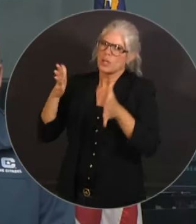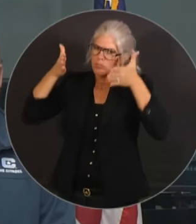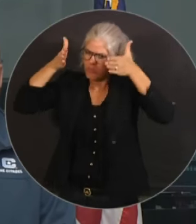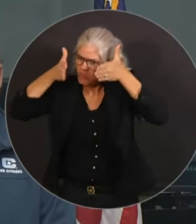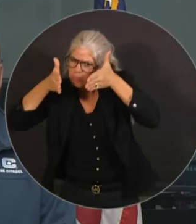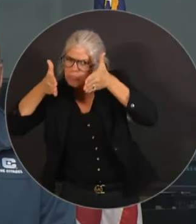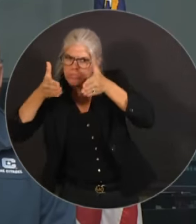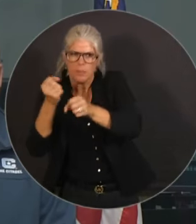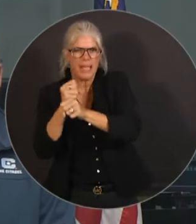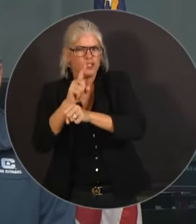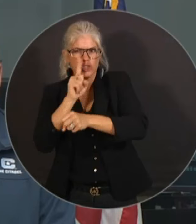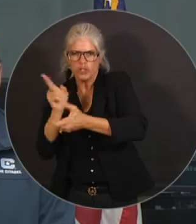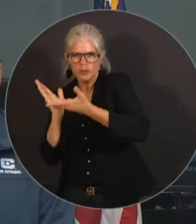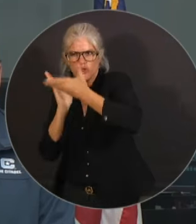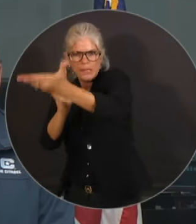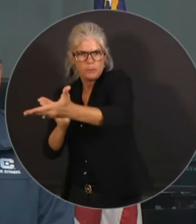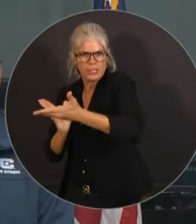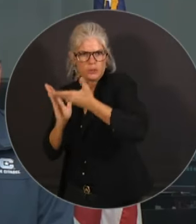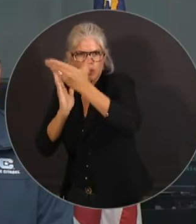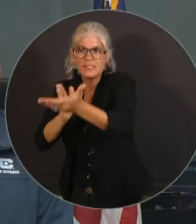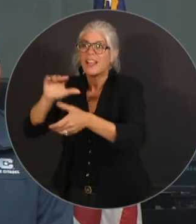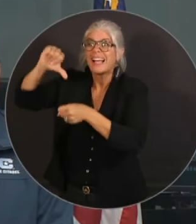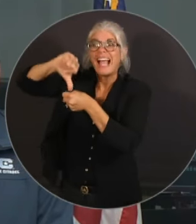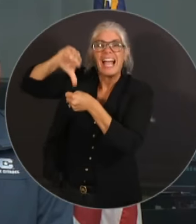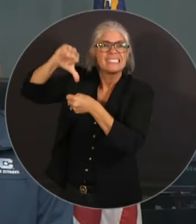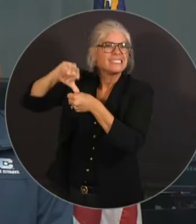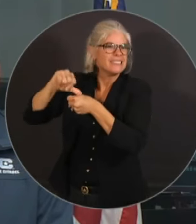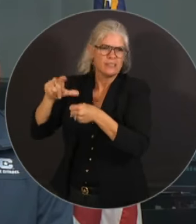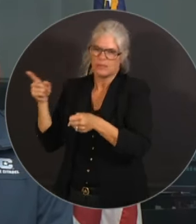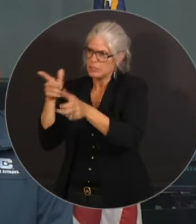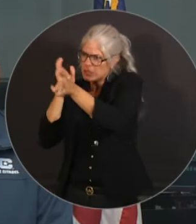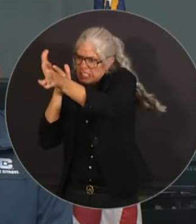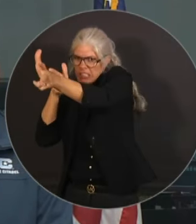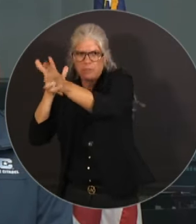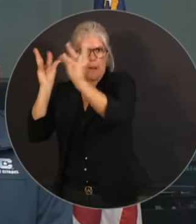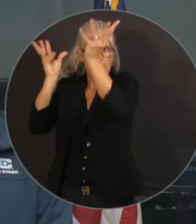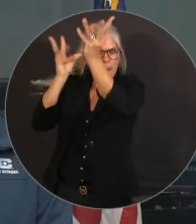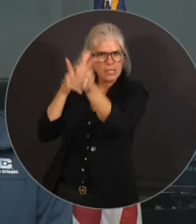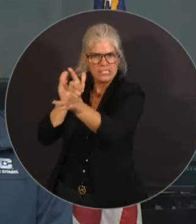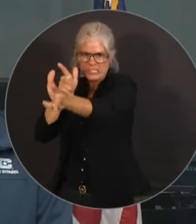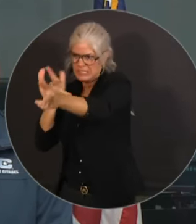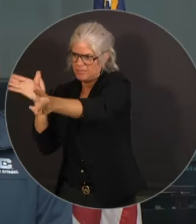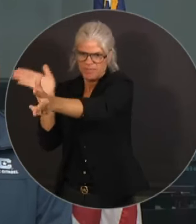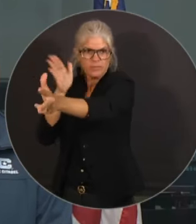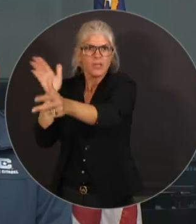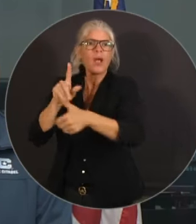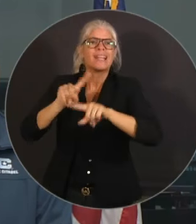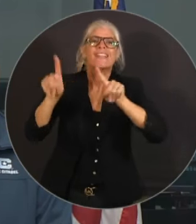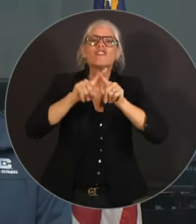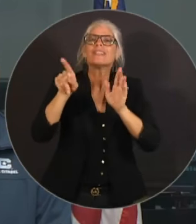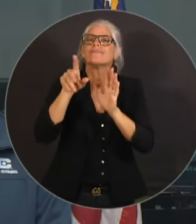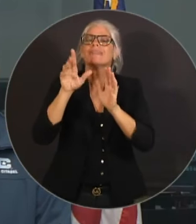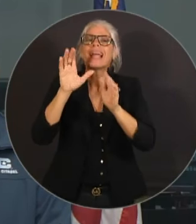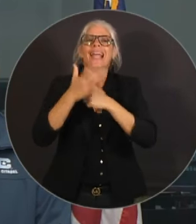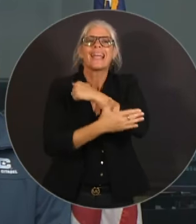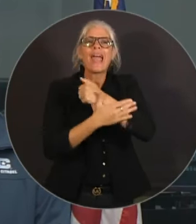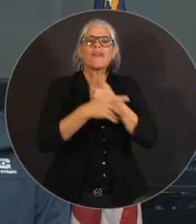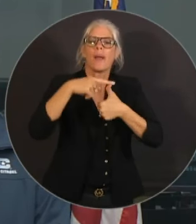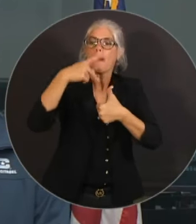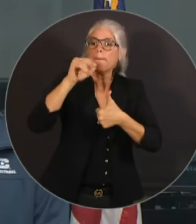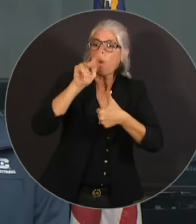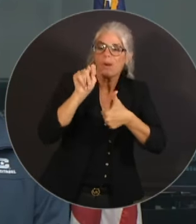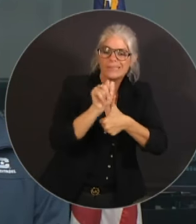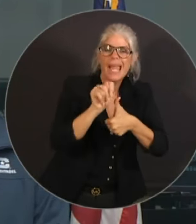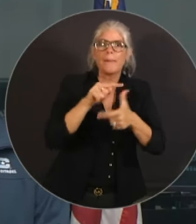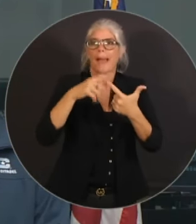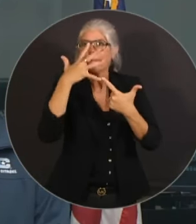escorting all of the fuel carriers from the ports, Port Manatee, Port Tampa, along the route of evacuation. You will see state troopers and you